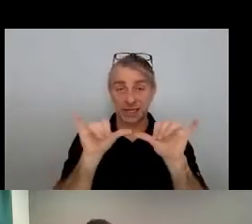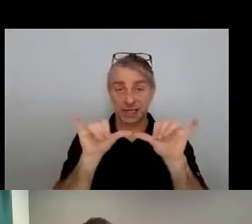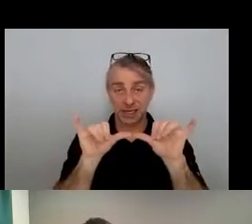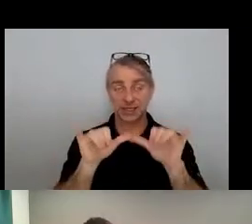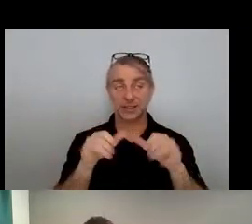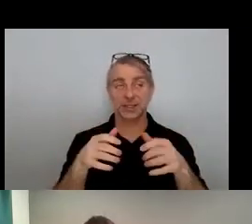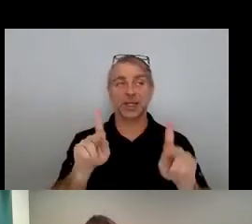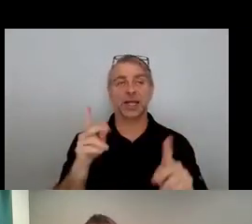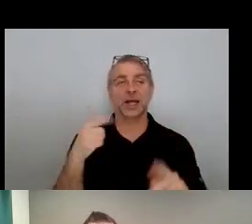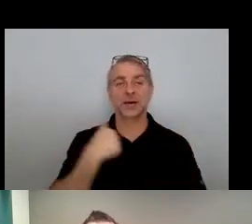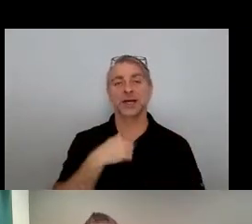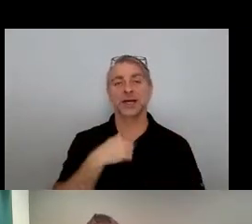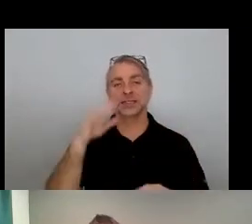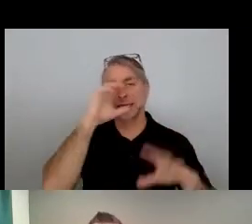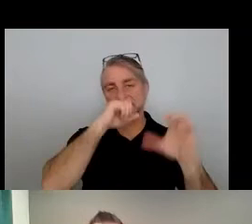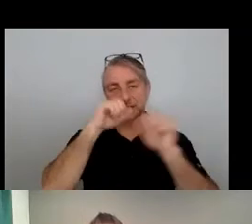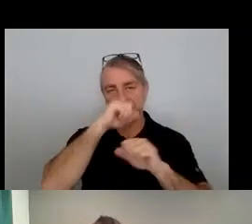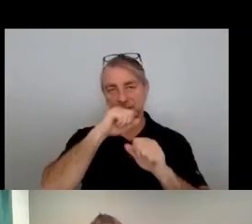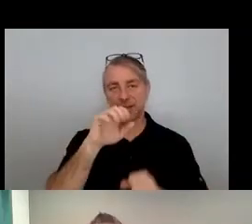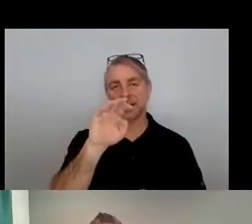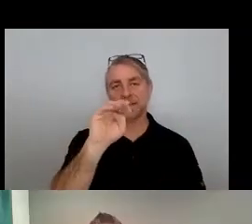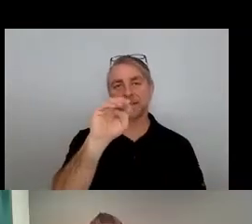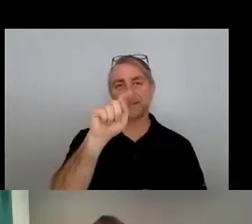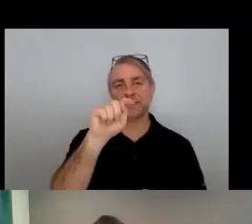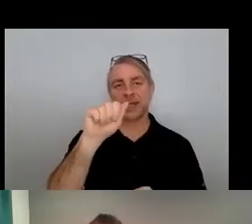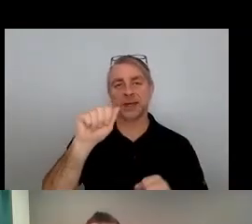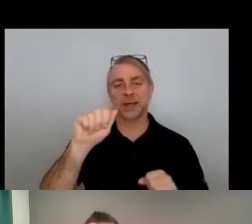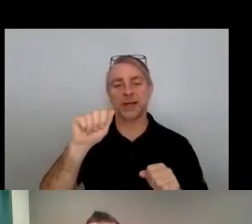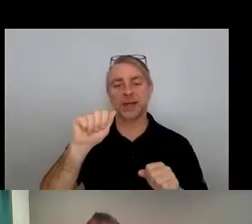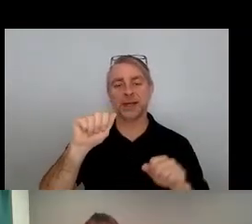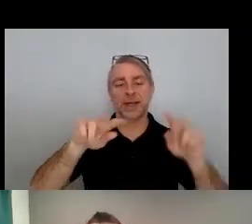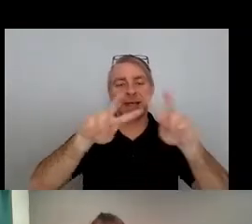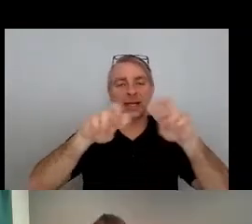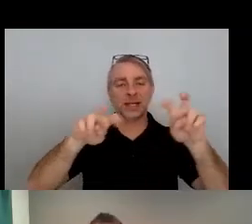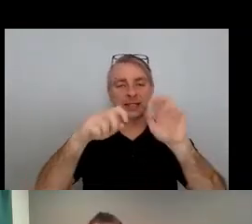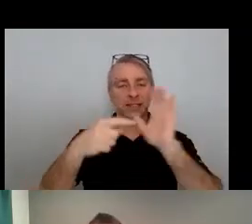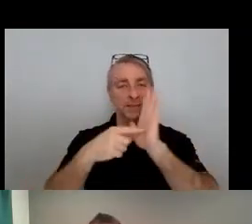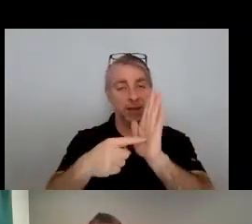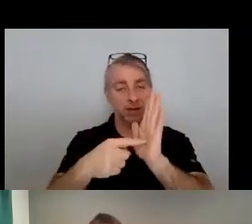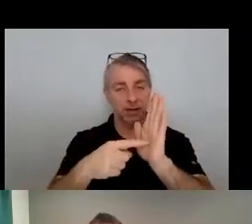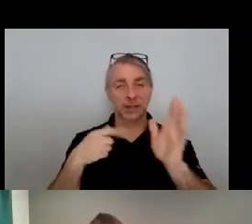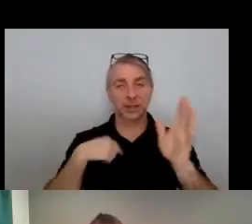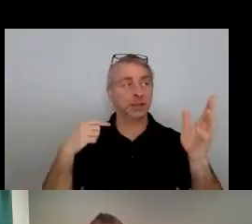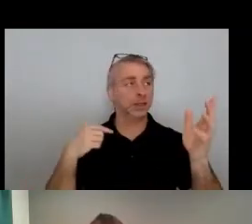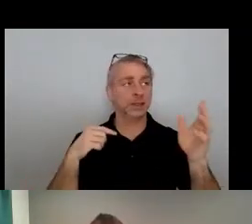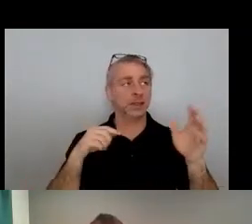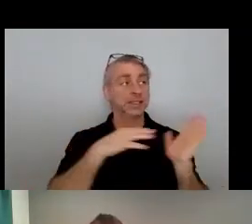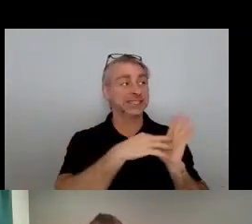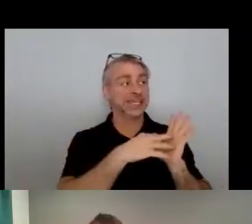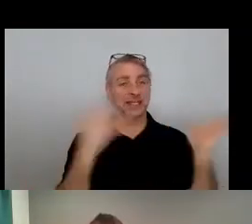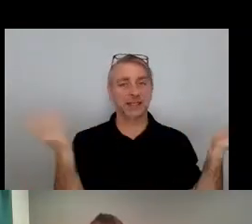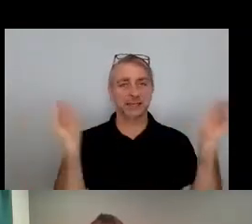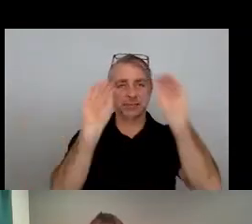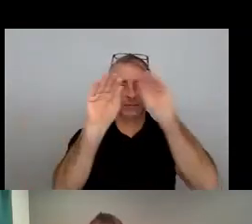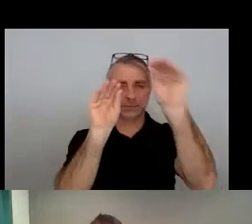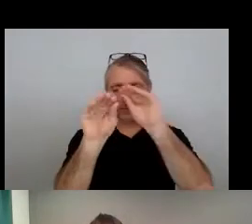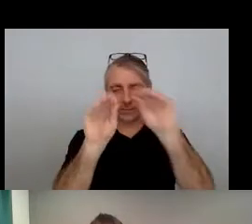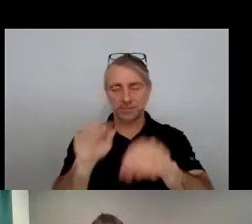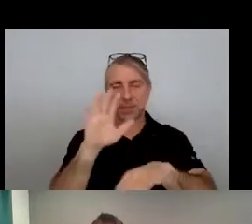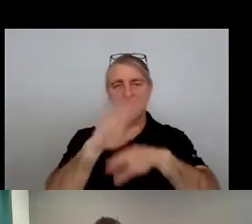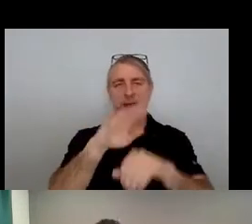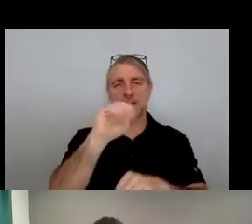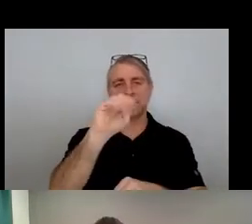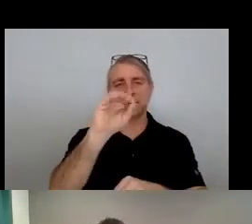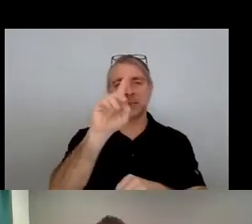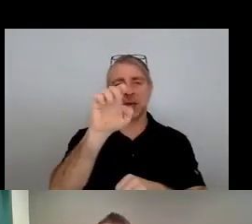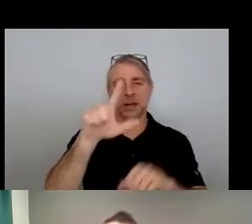estimate a meta-analytic model by being able to combine effects from multiple studies.